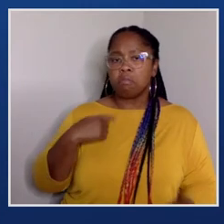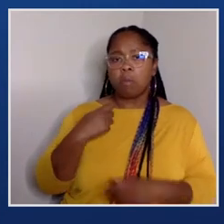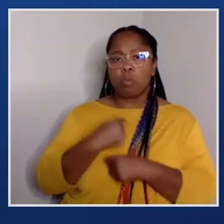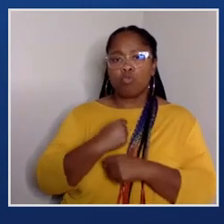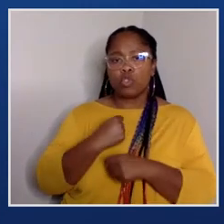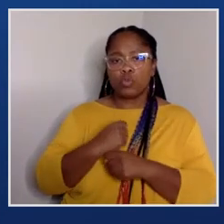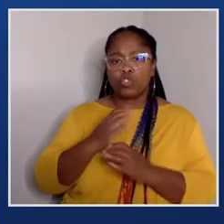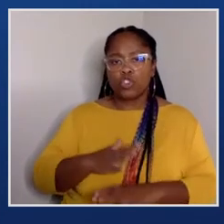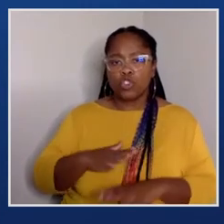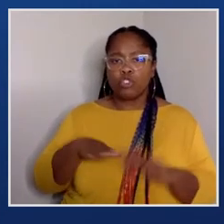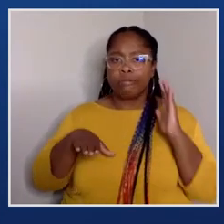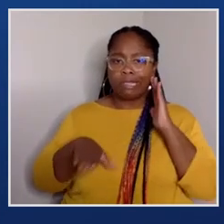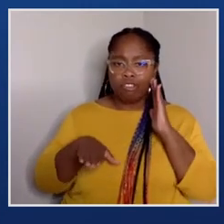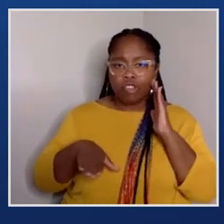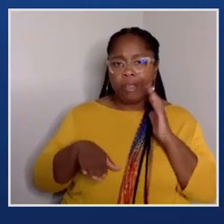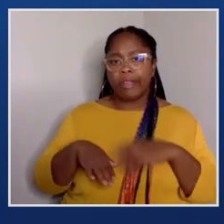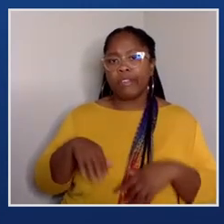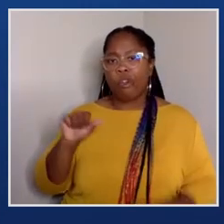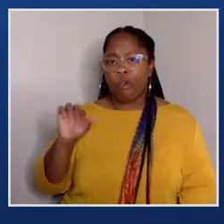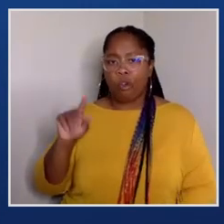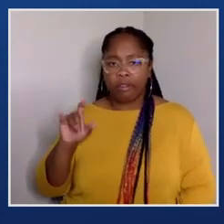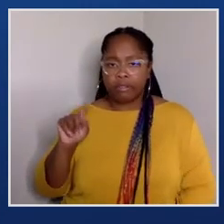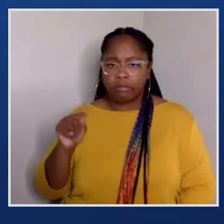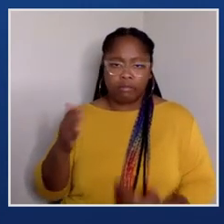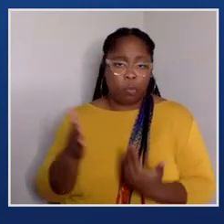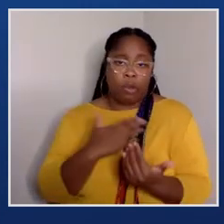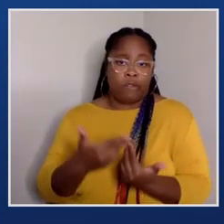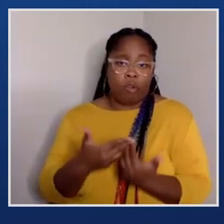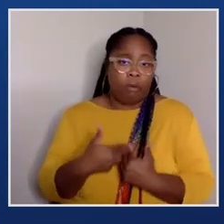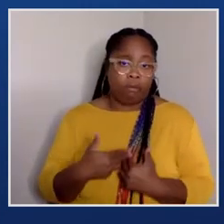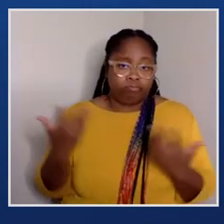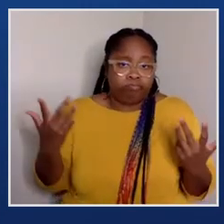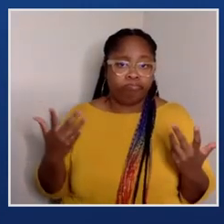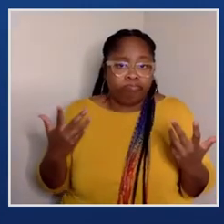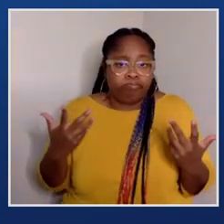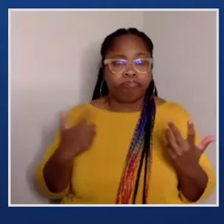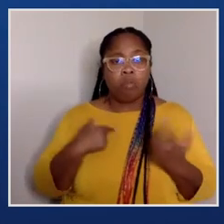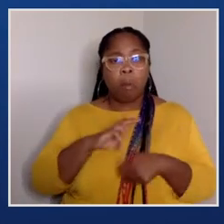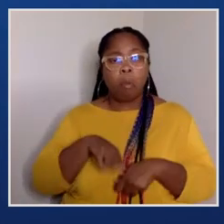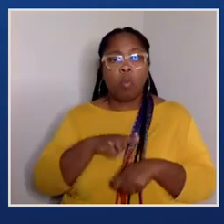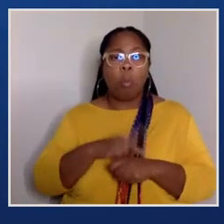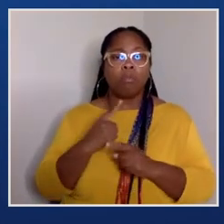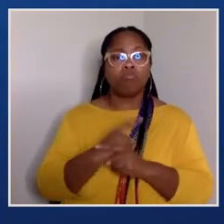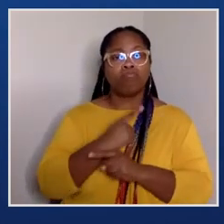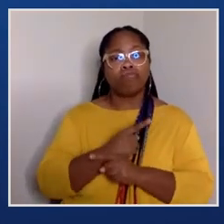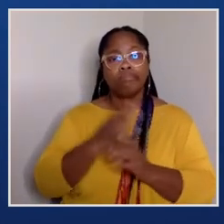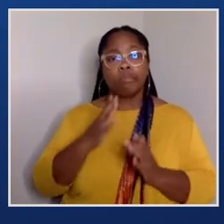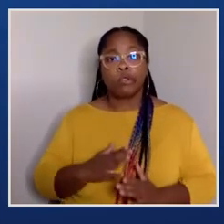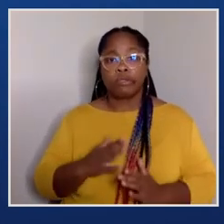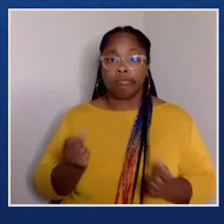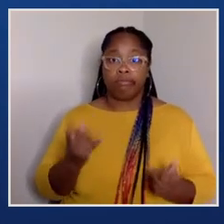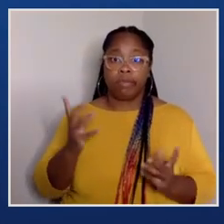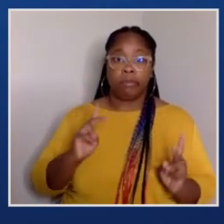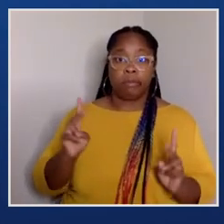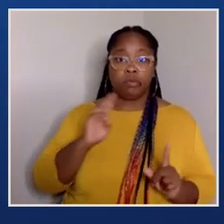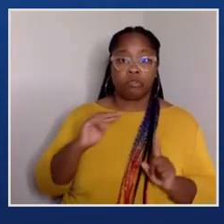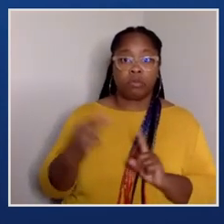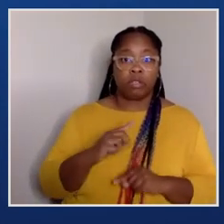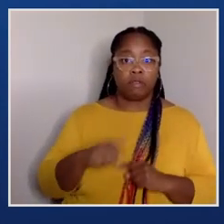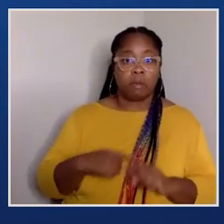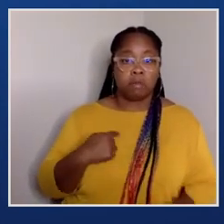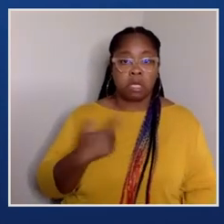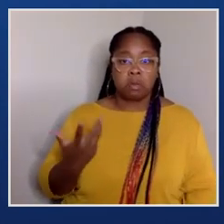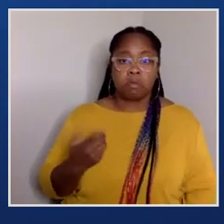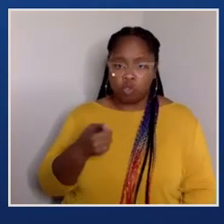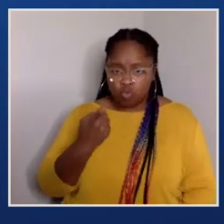DJ, artist, whatever you want to call me. I'm just a normal human being to a lot of people. You just watched my